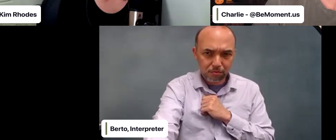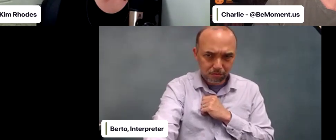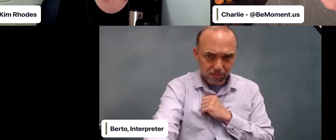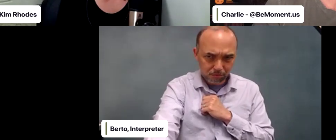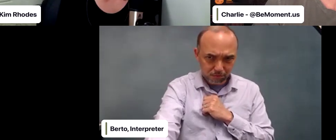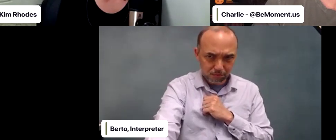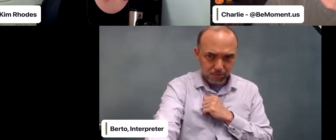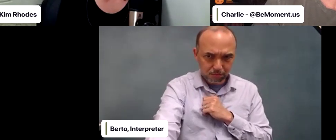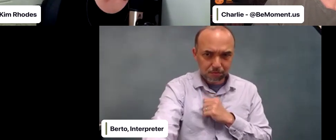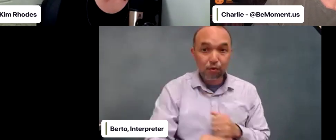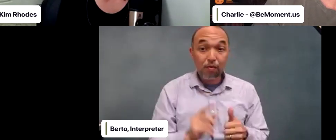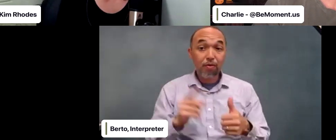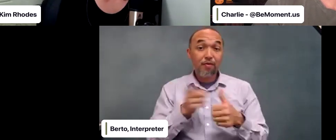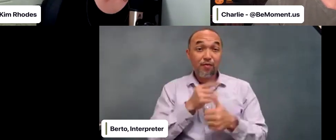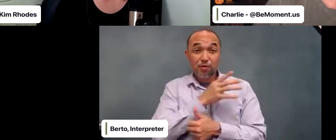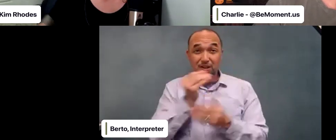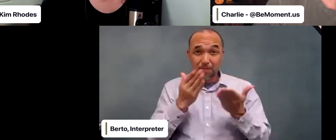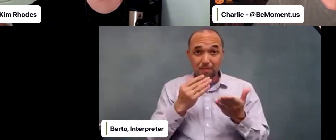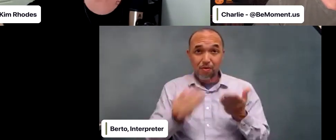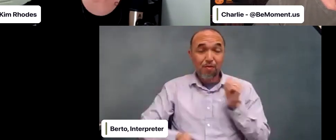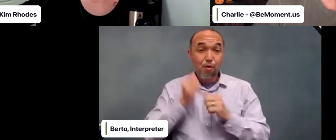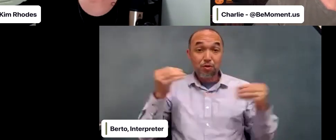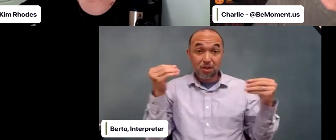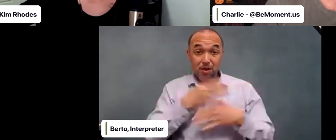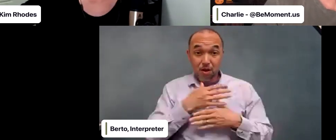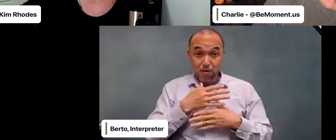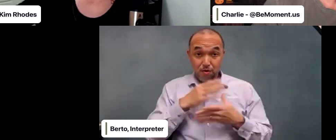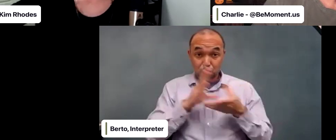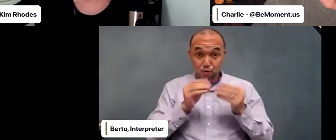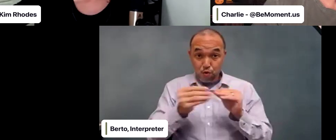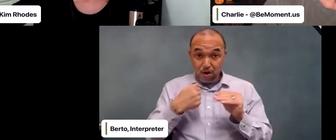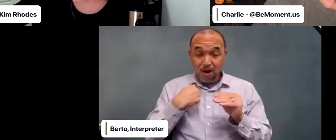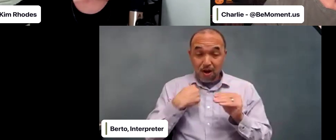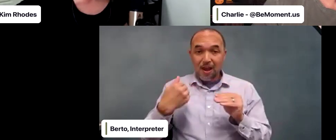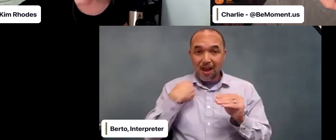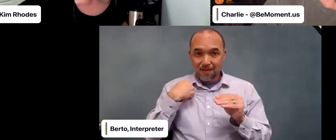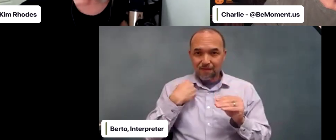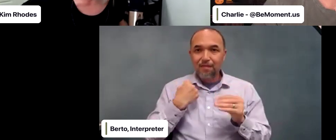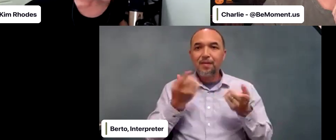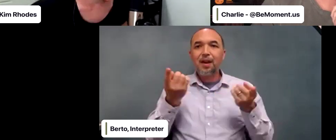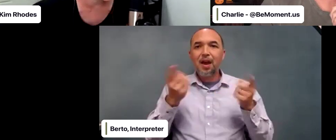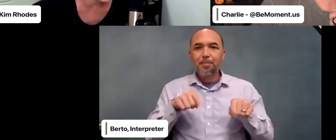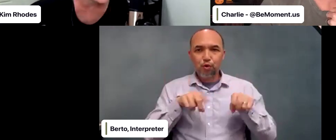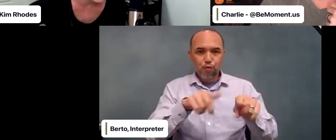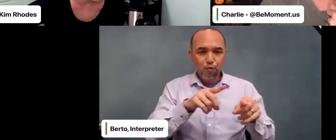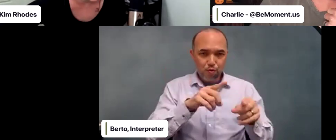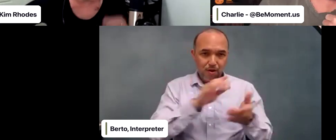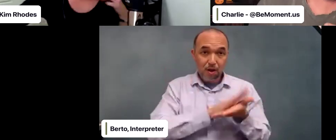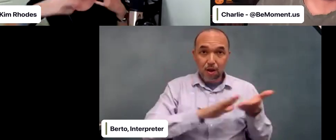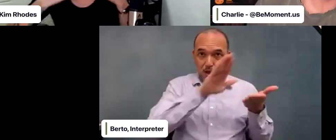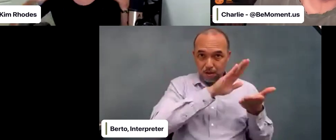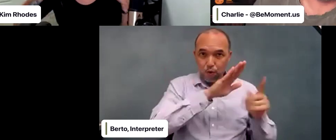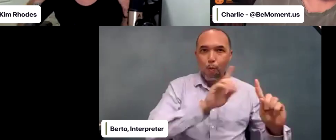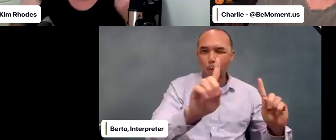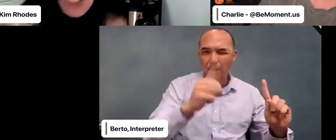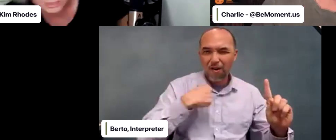happened in college. Hold on a second. I need to leave camera because I forgot to get a very important prop for